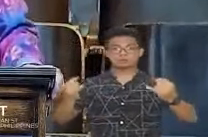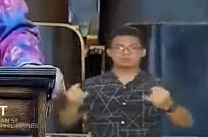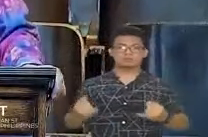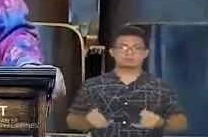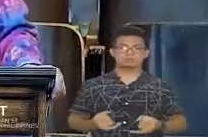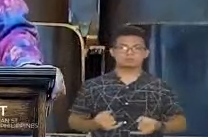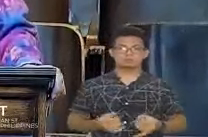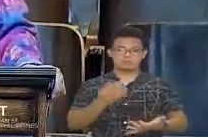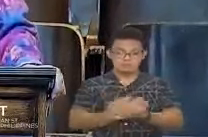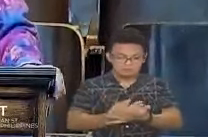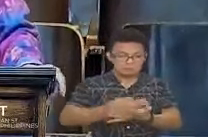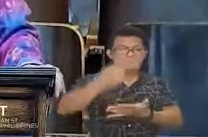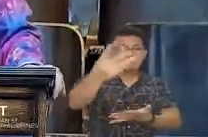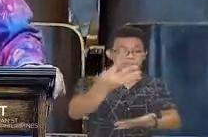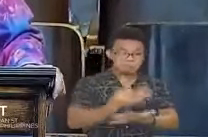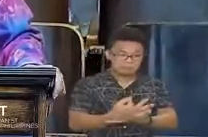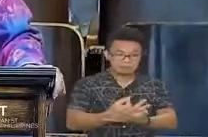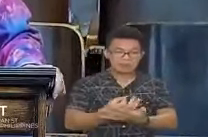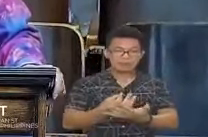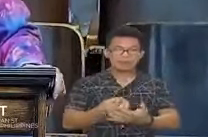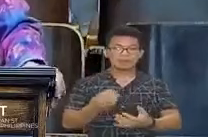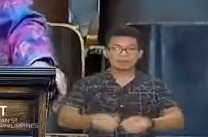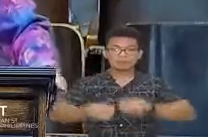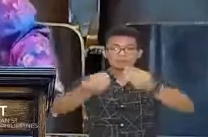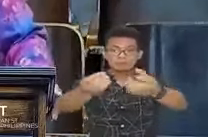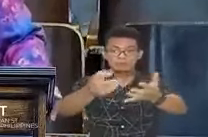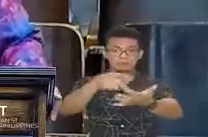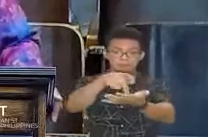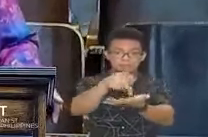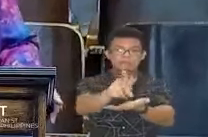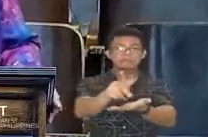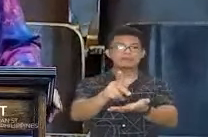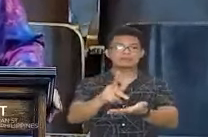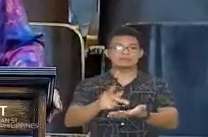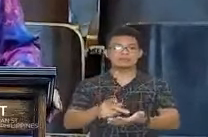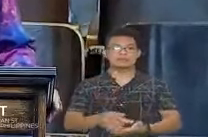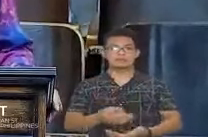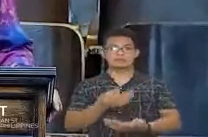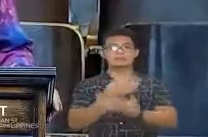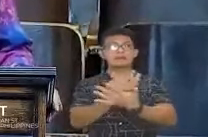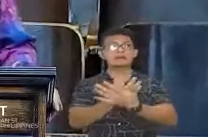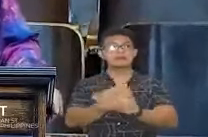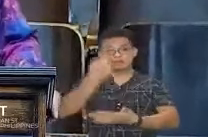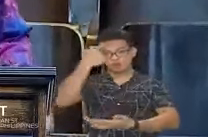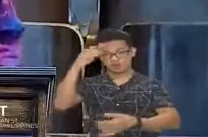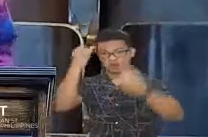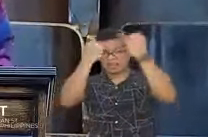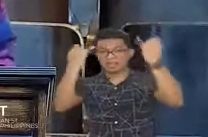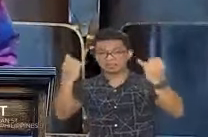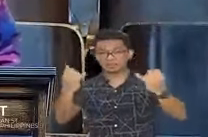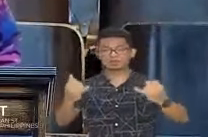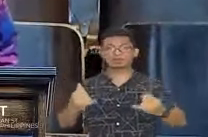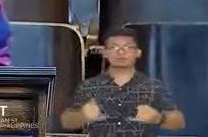Gi-installment lang na. Buy one, take one. Tiyan mo ang Diyos, buy one, take one.